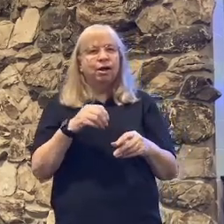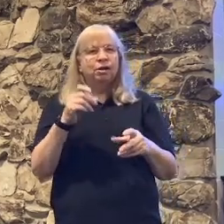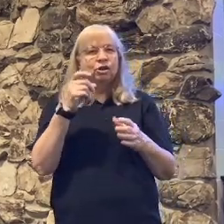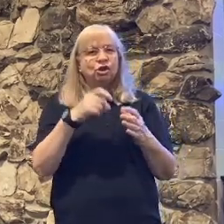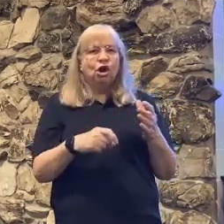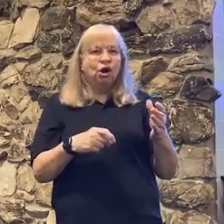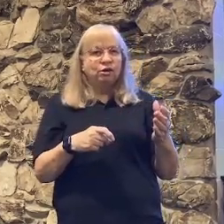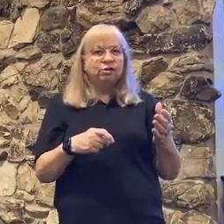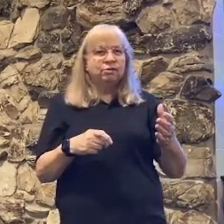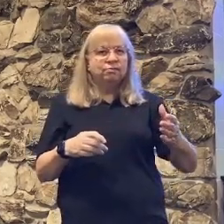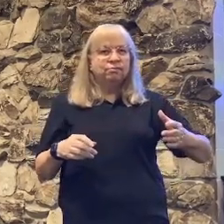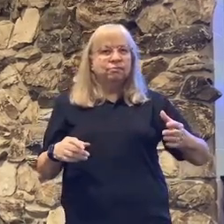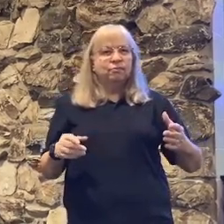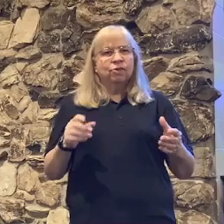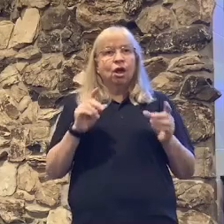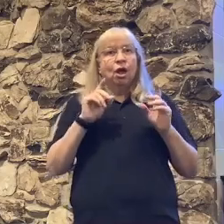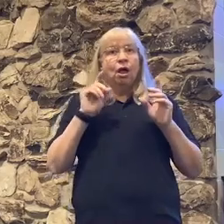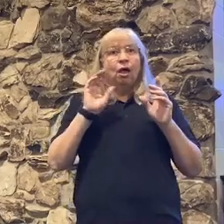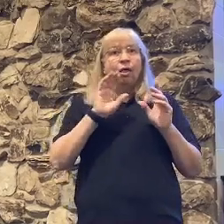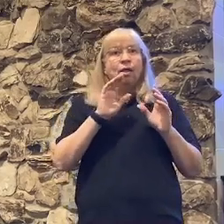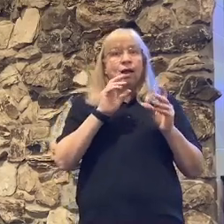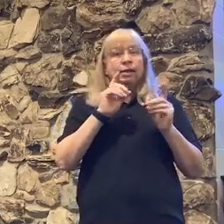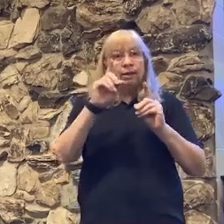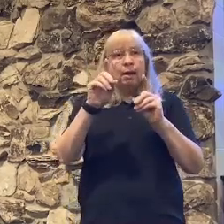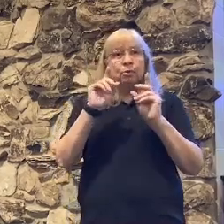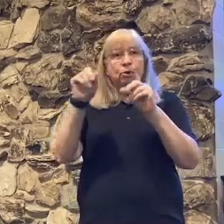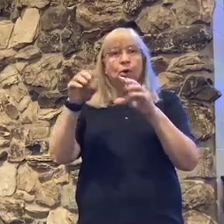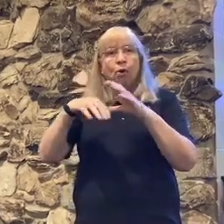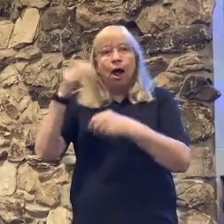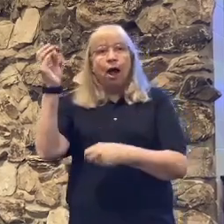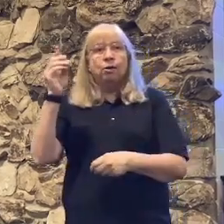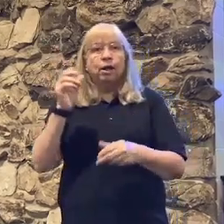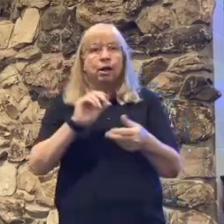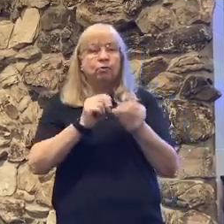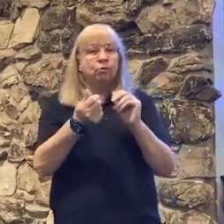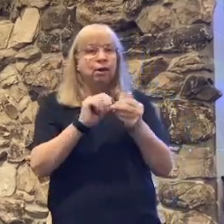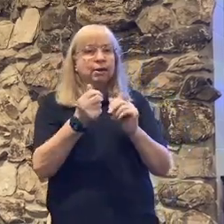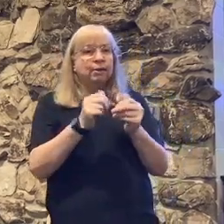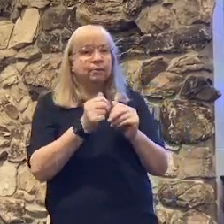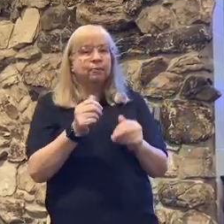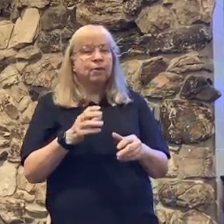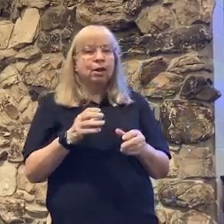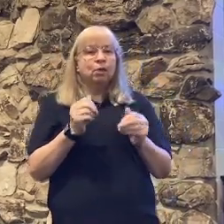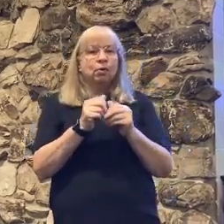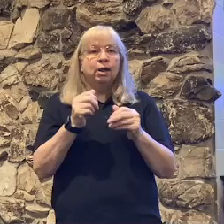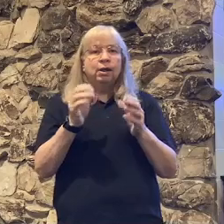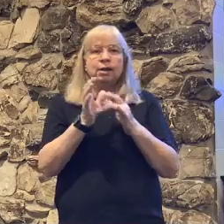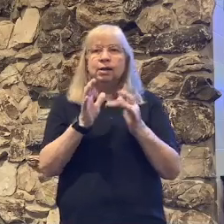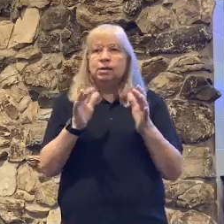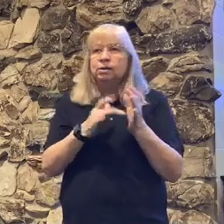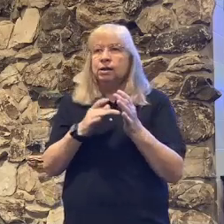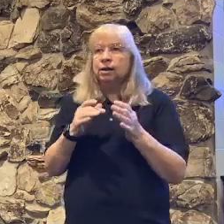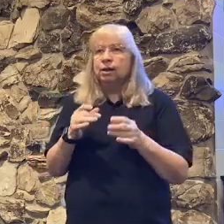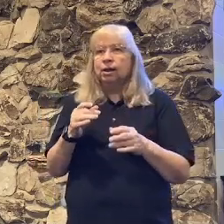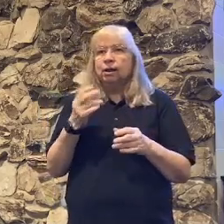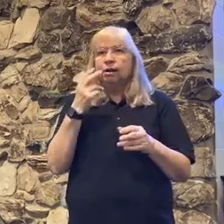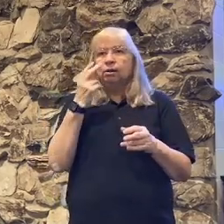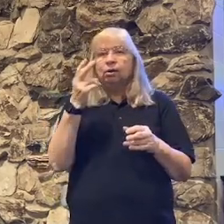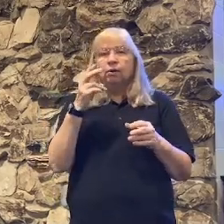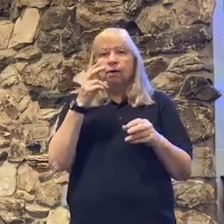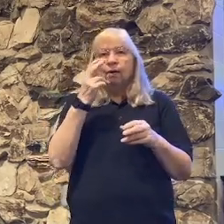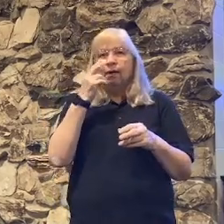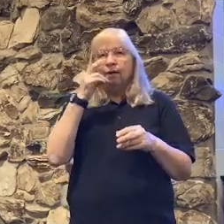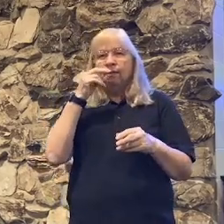So now they're to go out and run this spiritual three-legged race with Jesus. It could look kind of funny